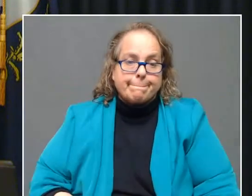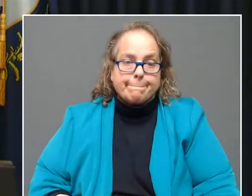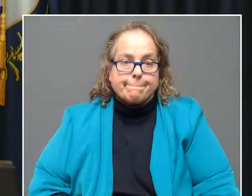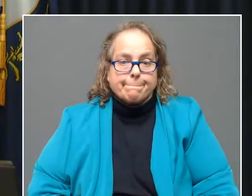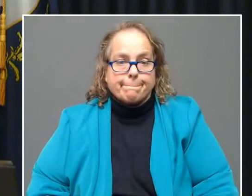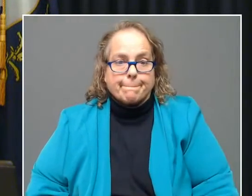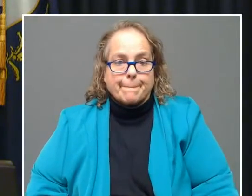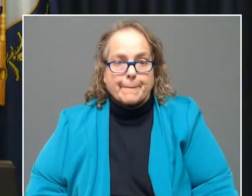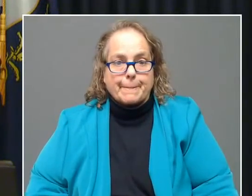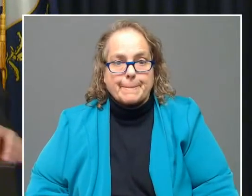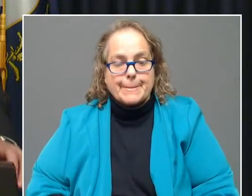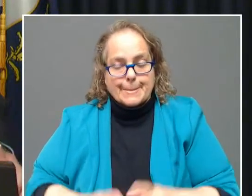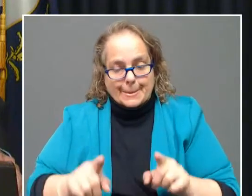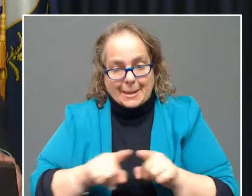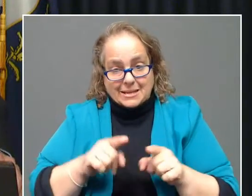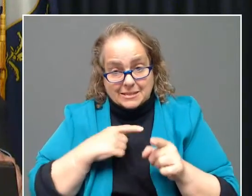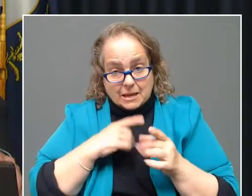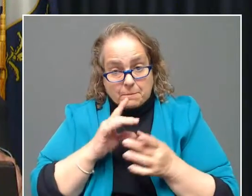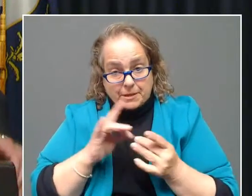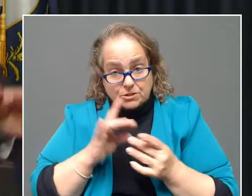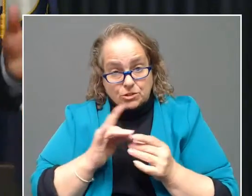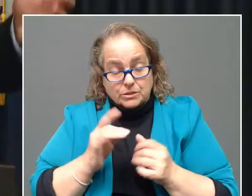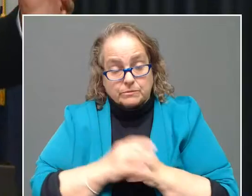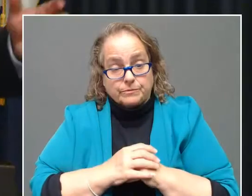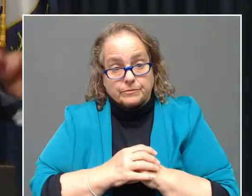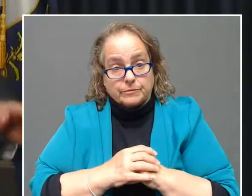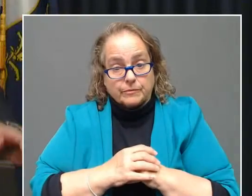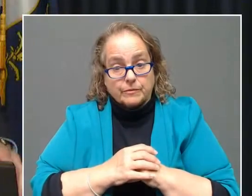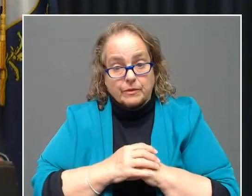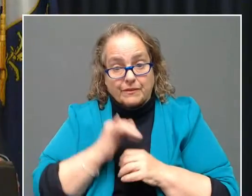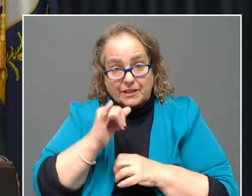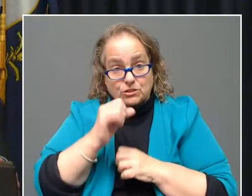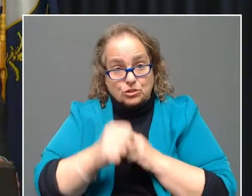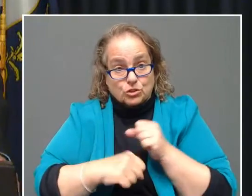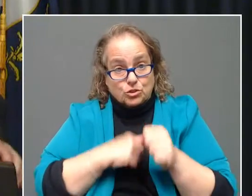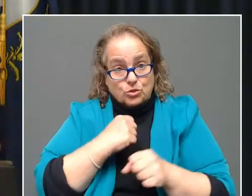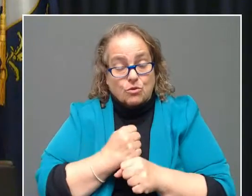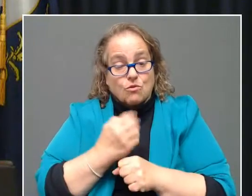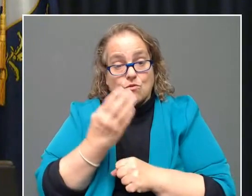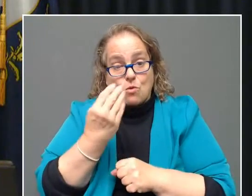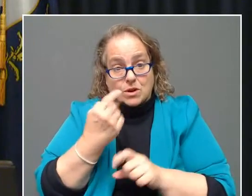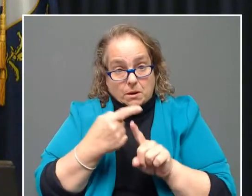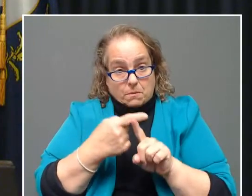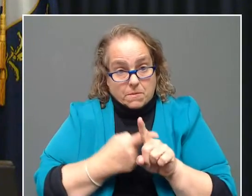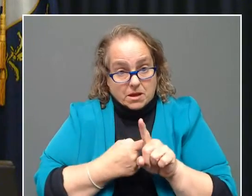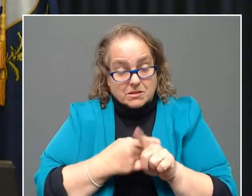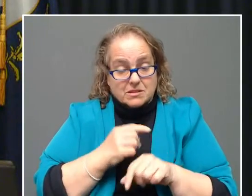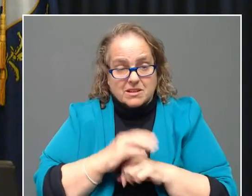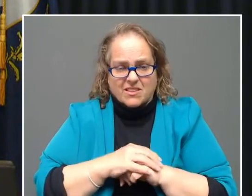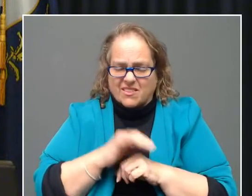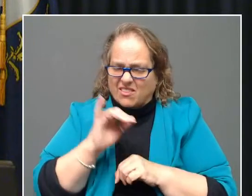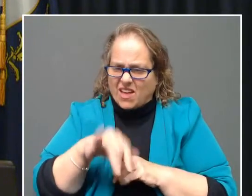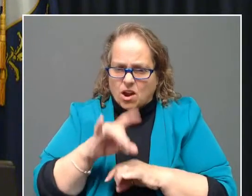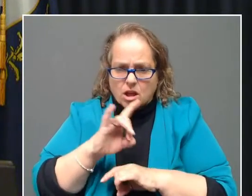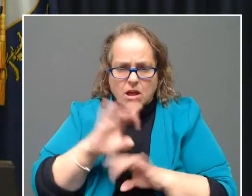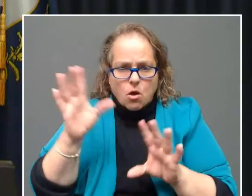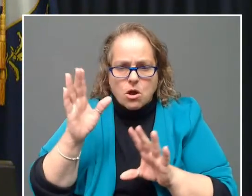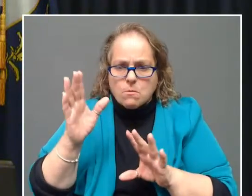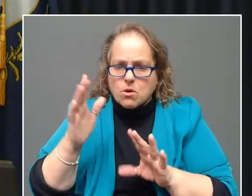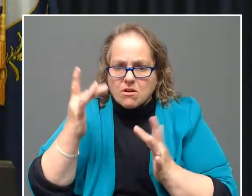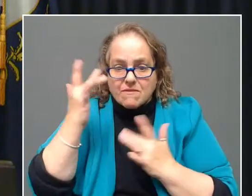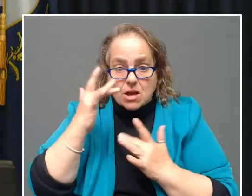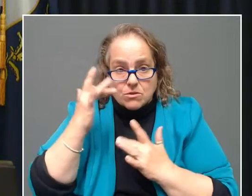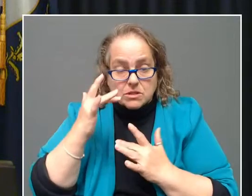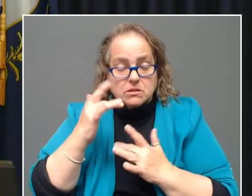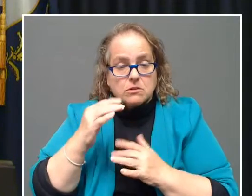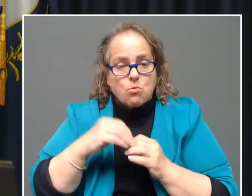As I mentioned, this year, this 14 months, this evil virus has taken more than 6,000 Kentuckians.